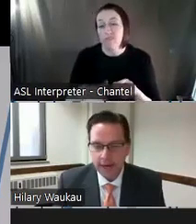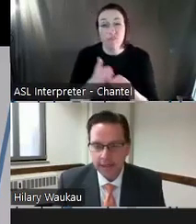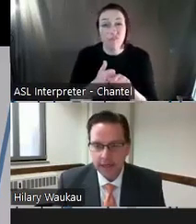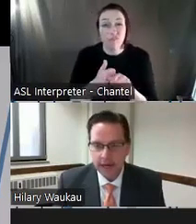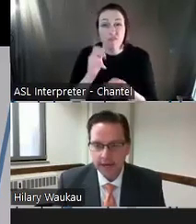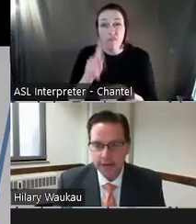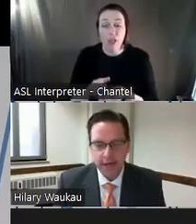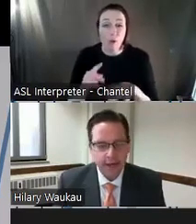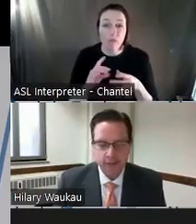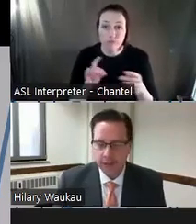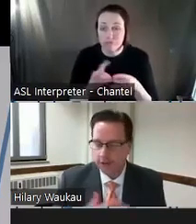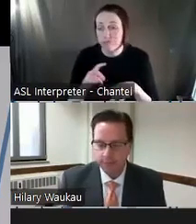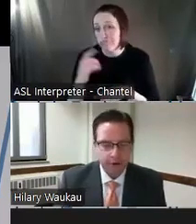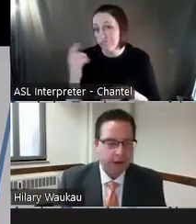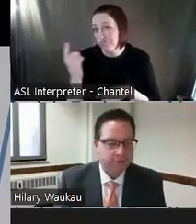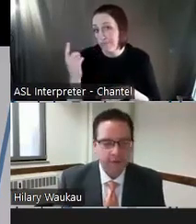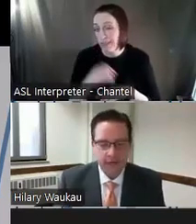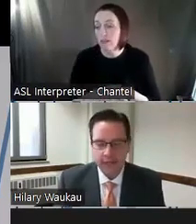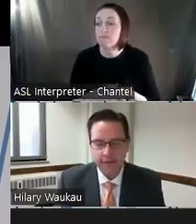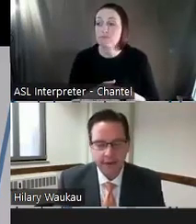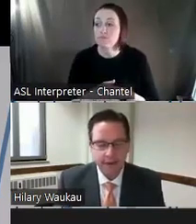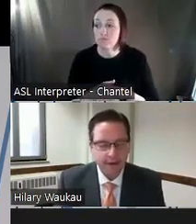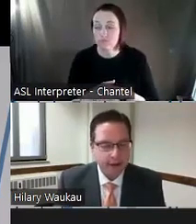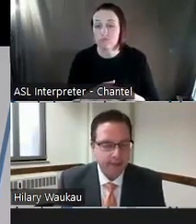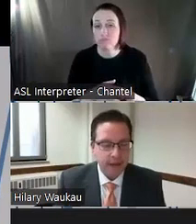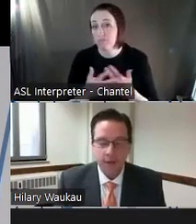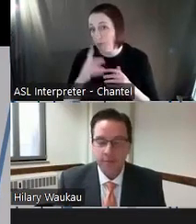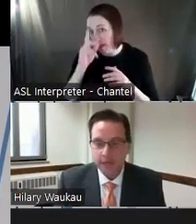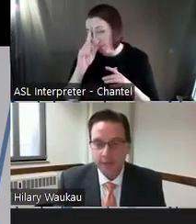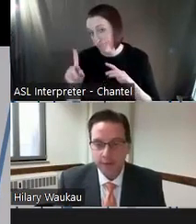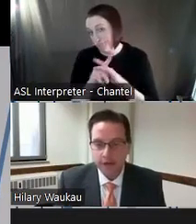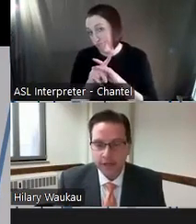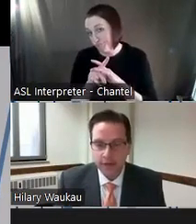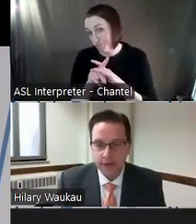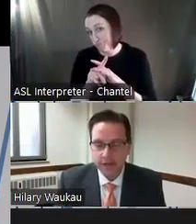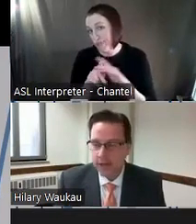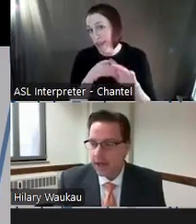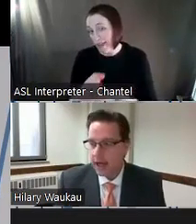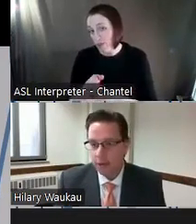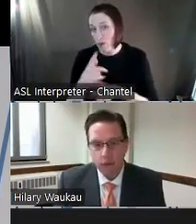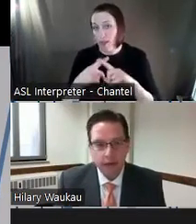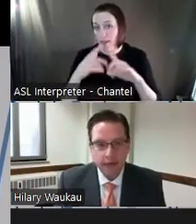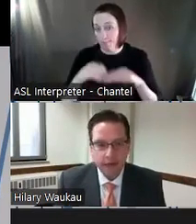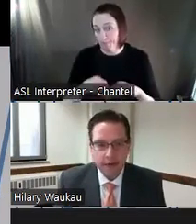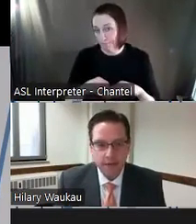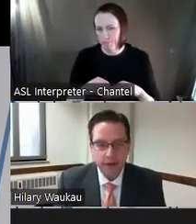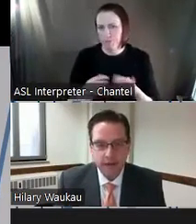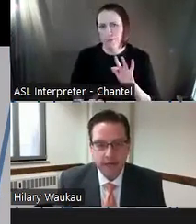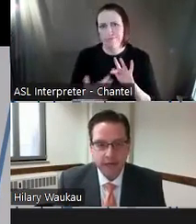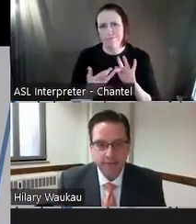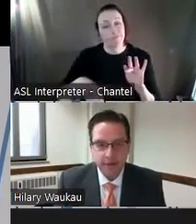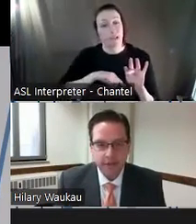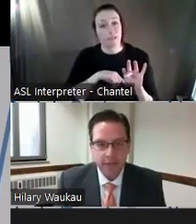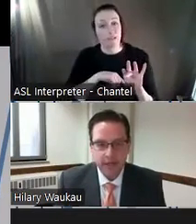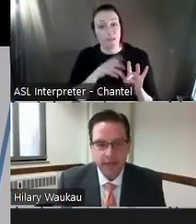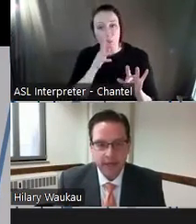able to ask today, or something that comes to you, you know, after we leave here, please feel free to reach out to us. I will work on getting you a response and